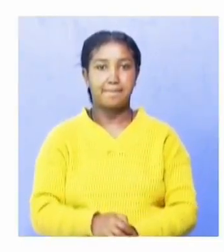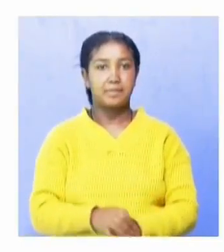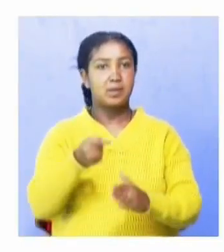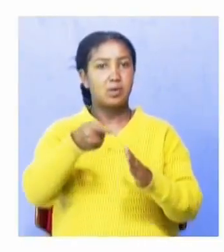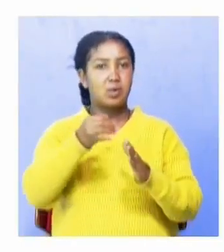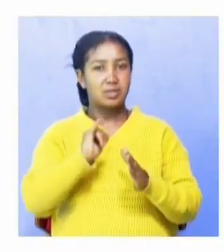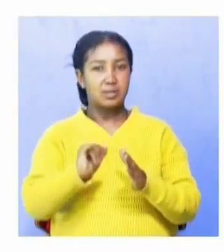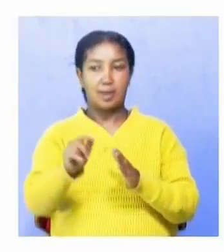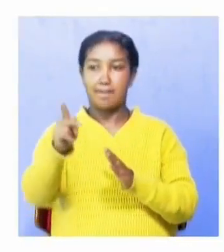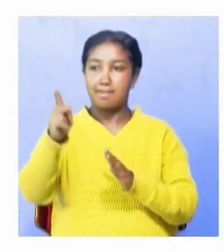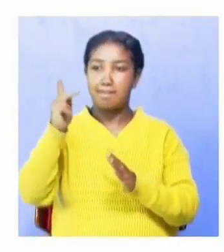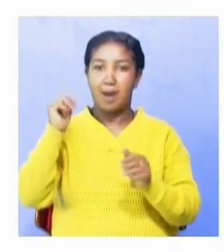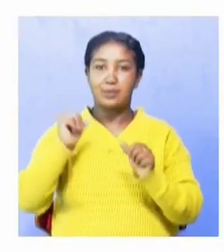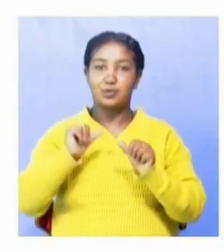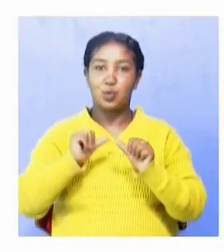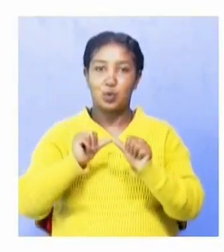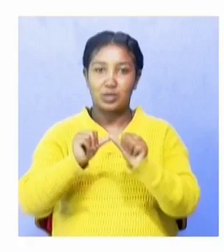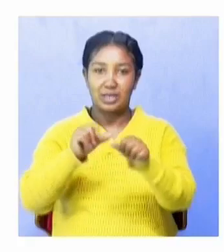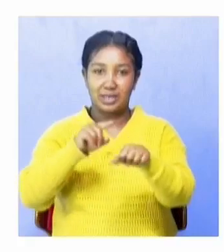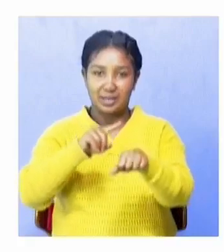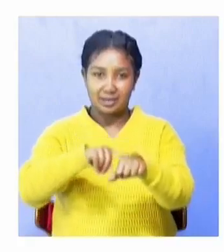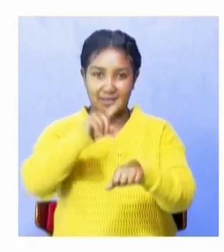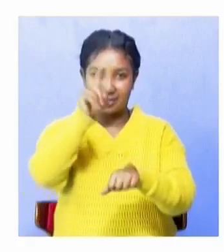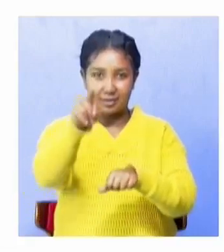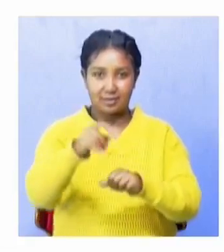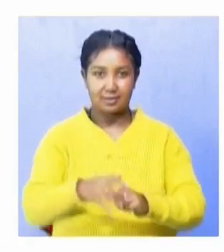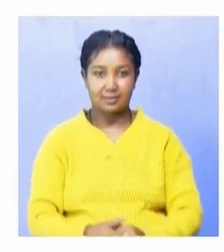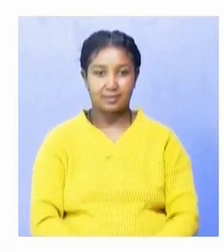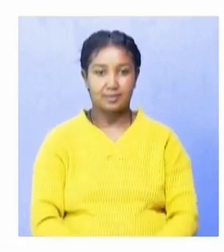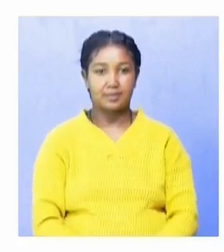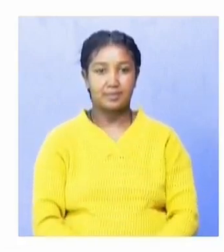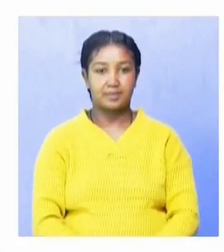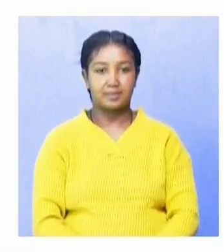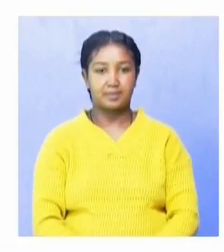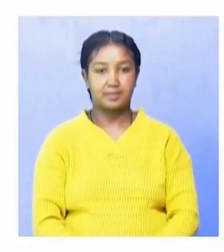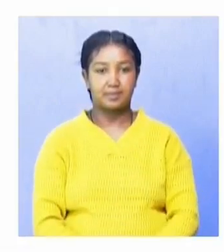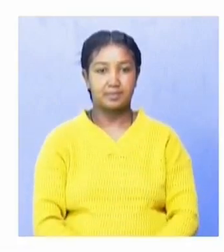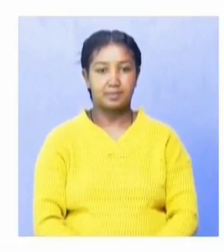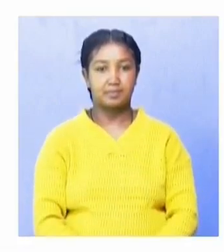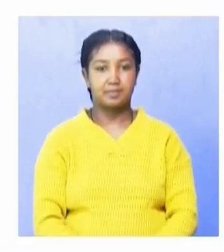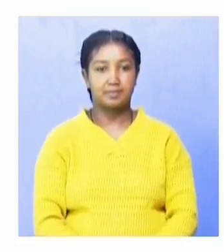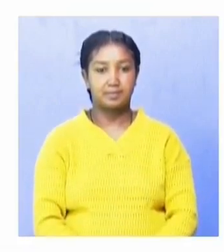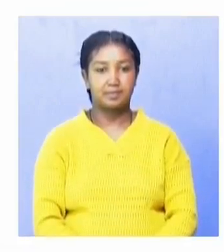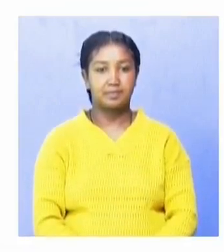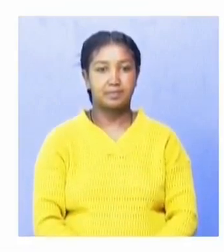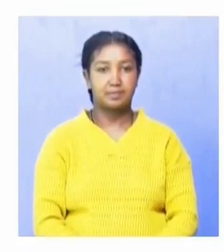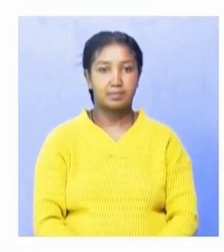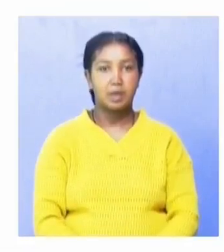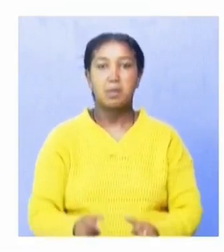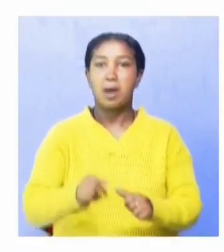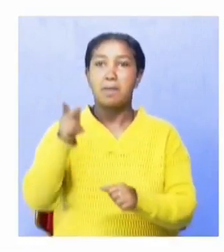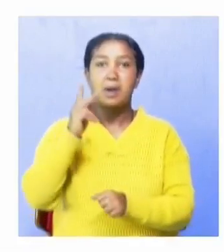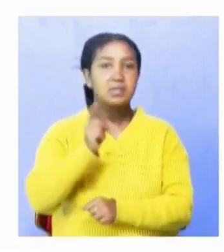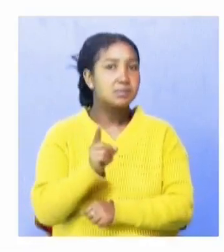What is past tense? Past tense.